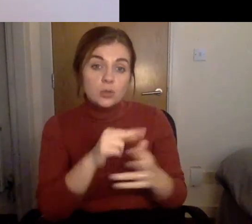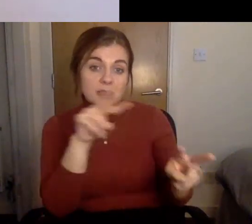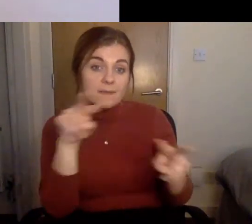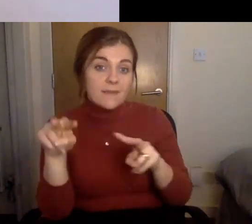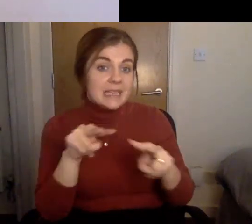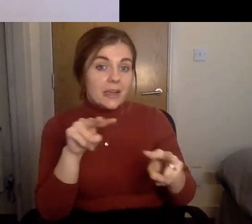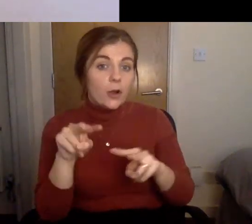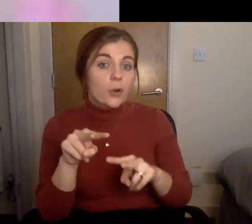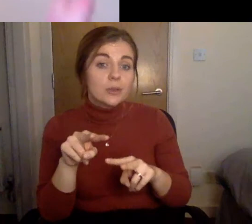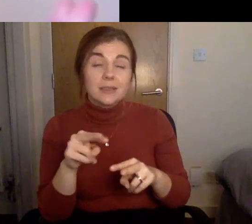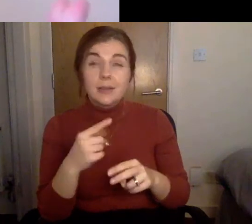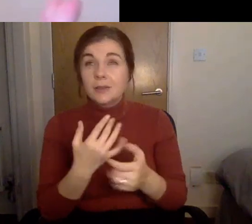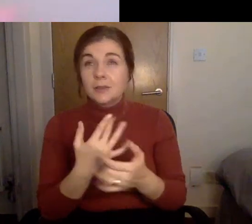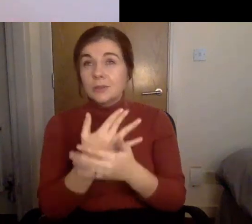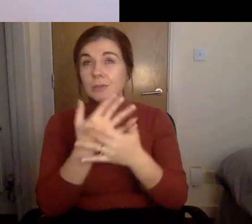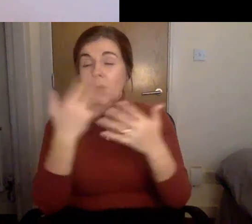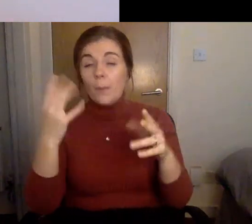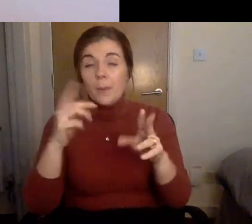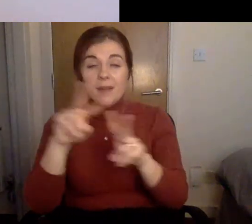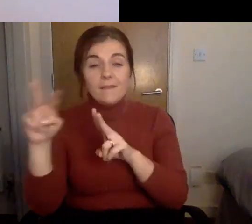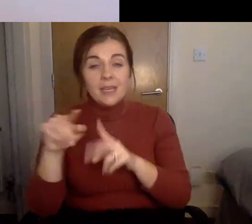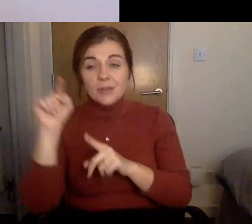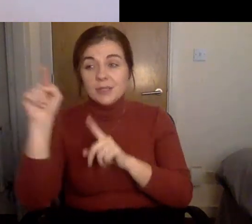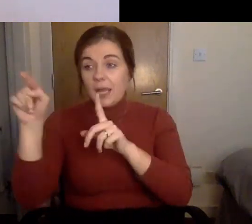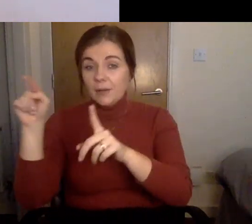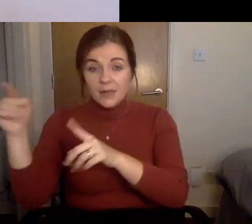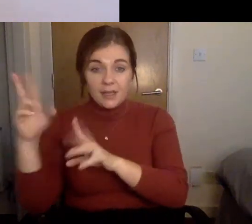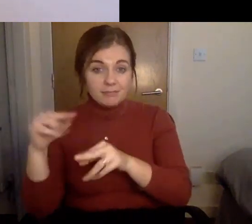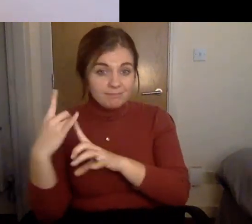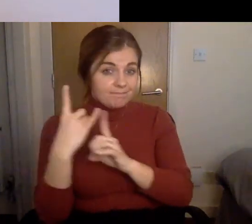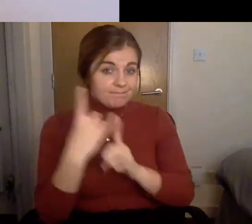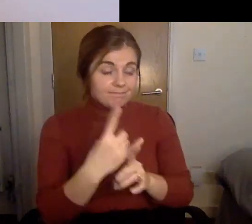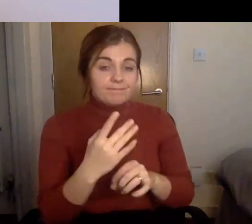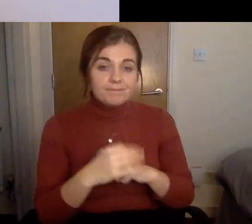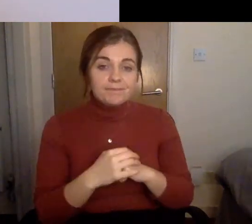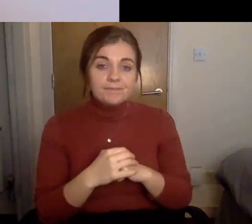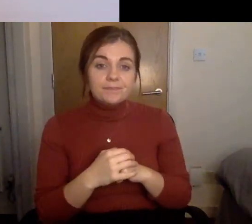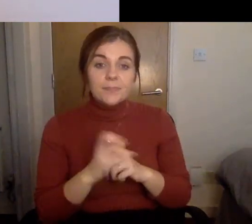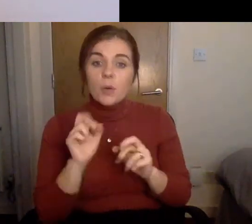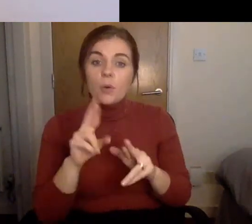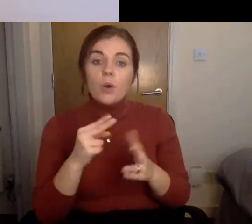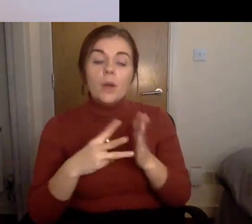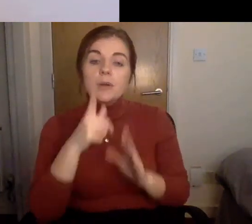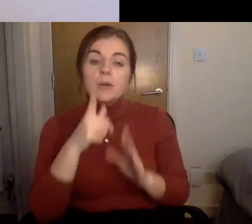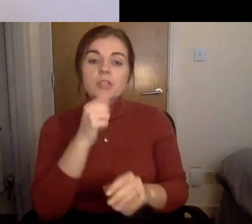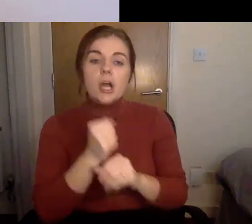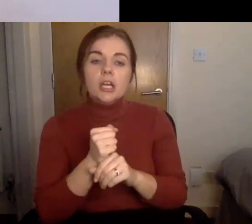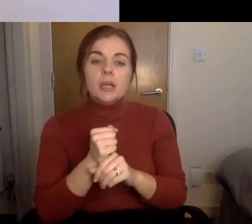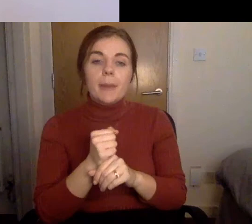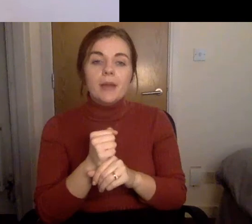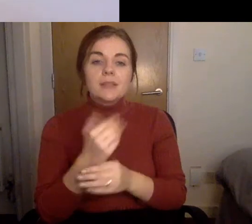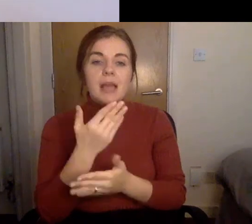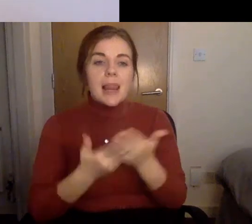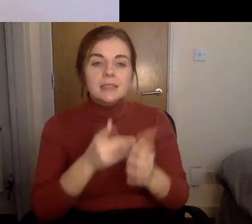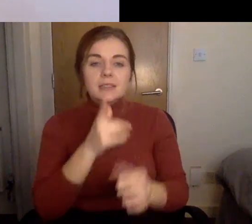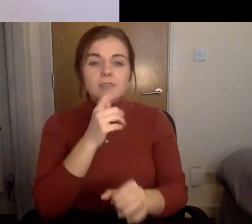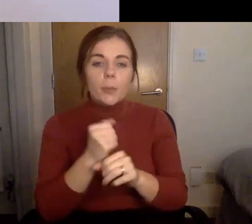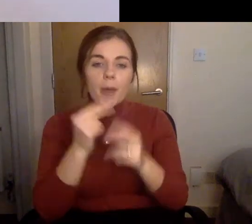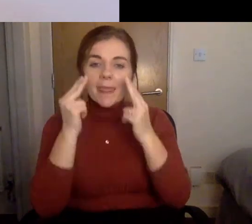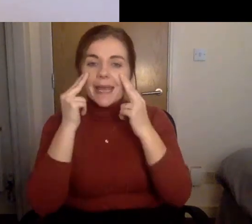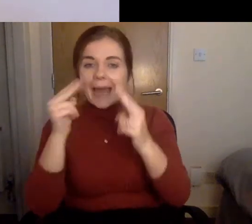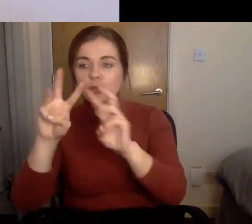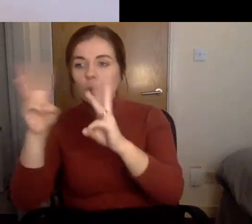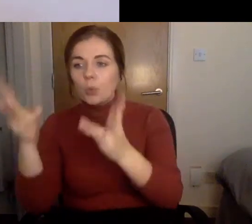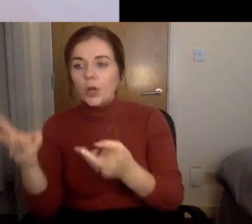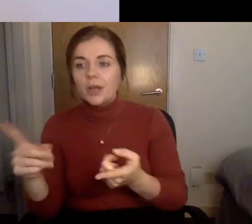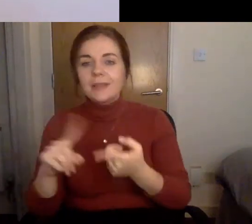and again, there's so much out there, you know, that's helpful. Even we were doing lessons about kind of the natural world and creation and, you